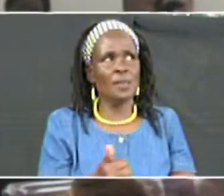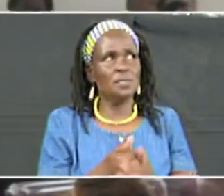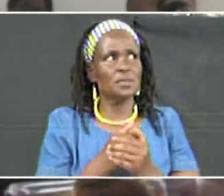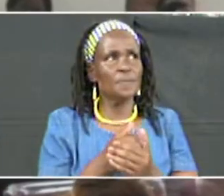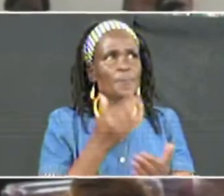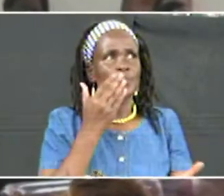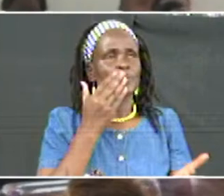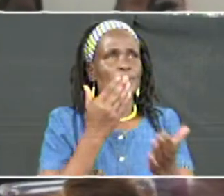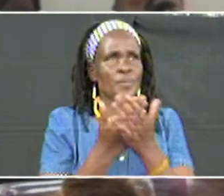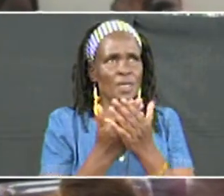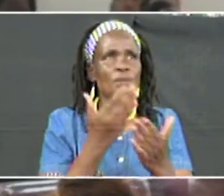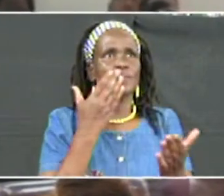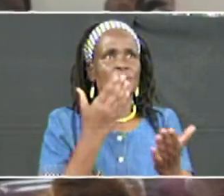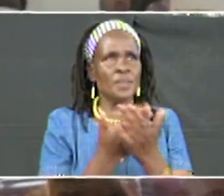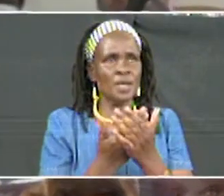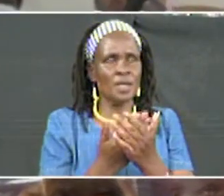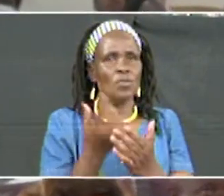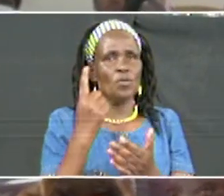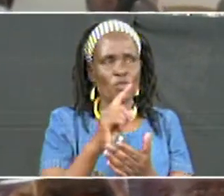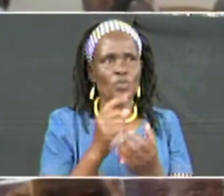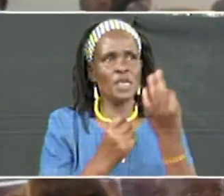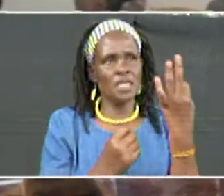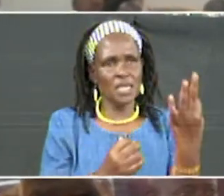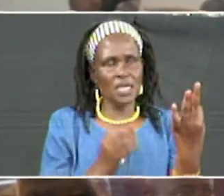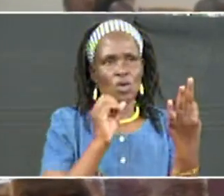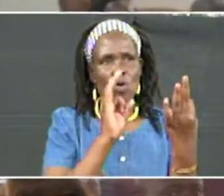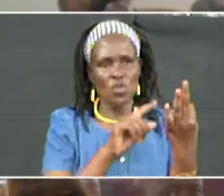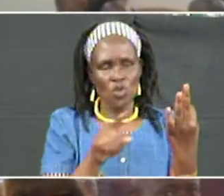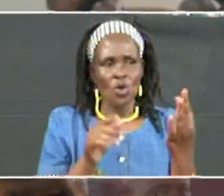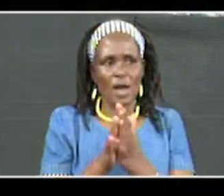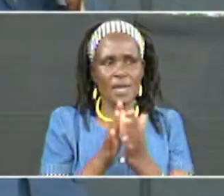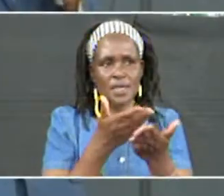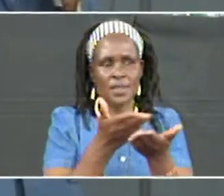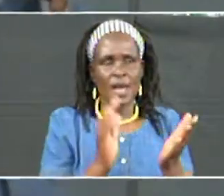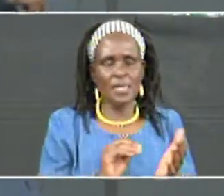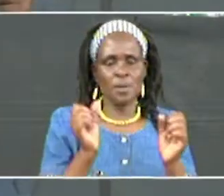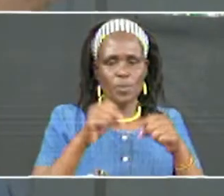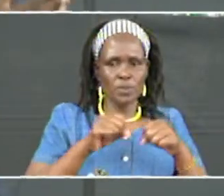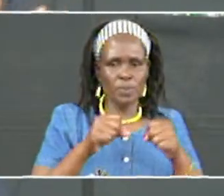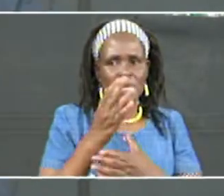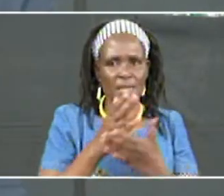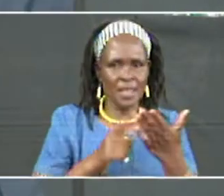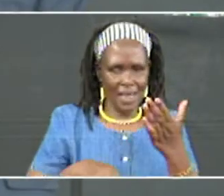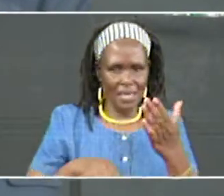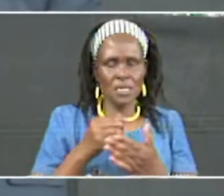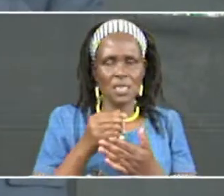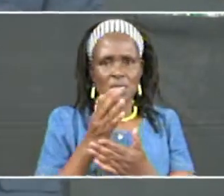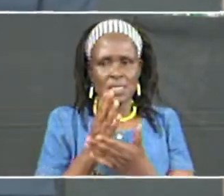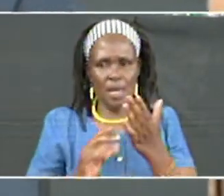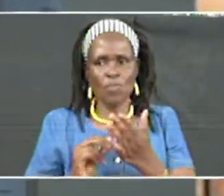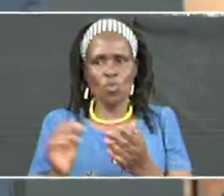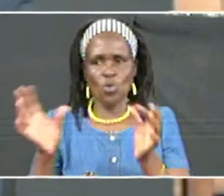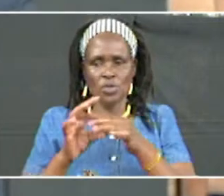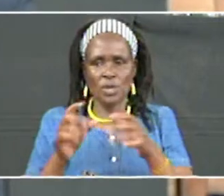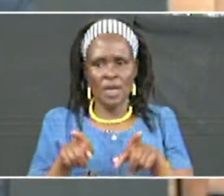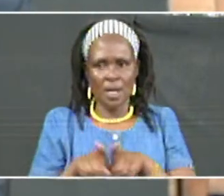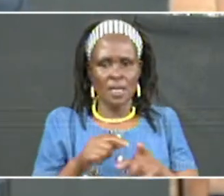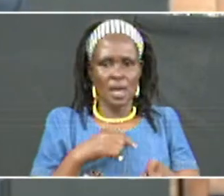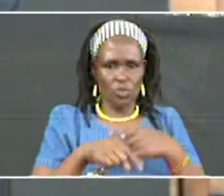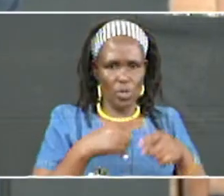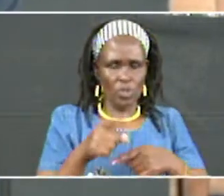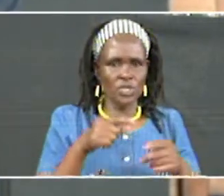Thank you. Thank you for the three of you. And there is a possibility that there are some that will join us as we go along in the